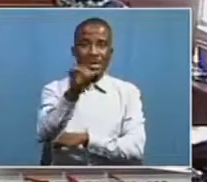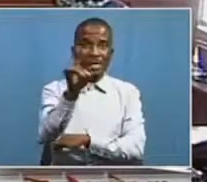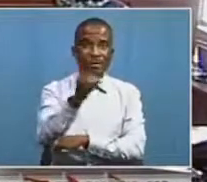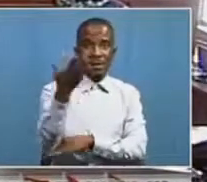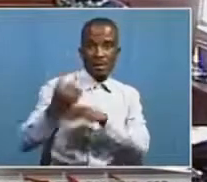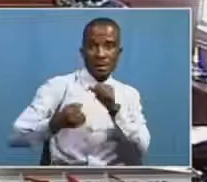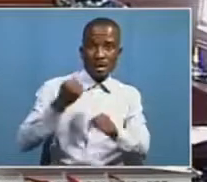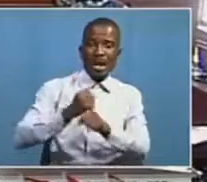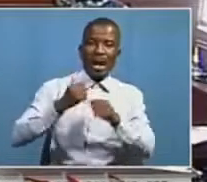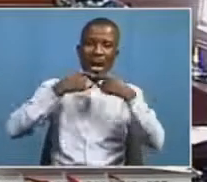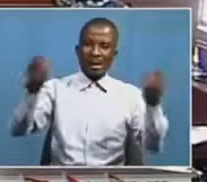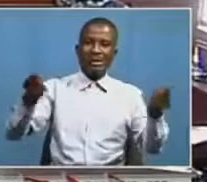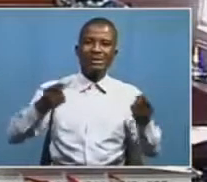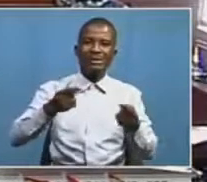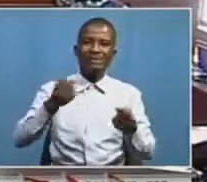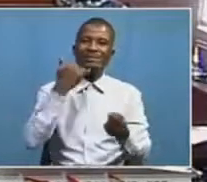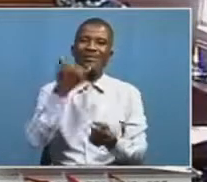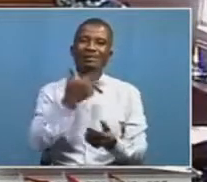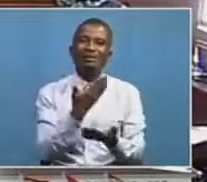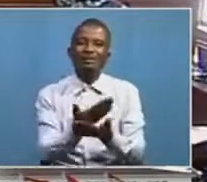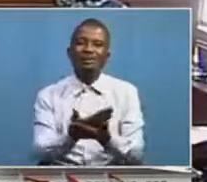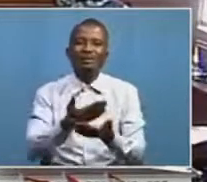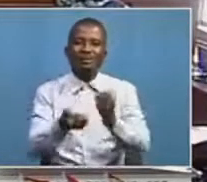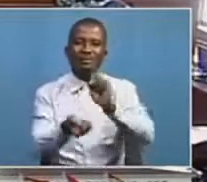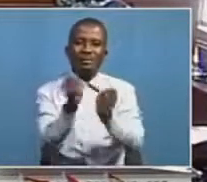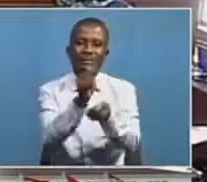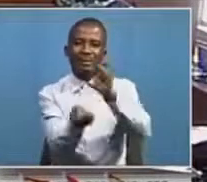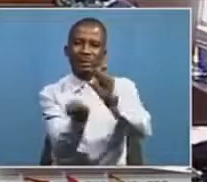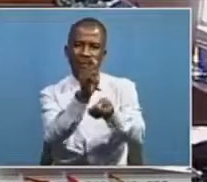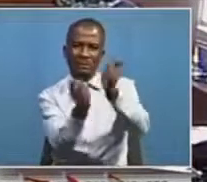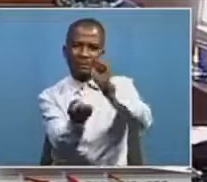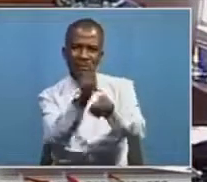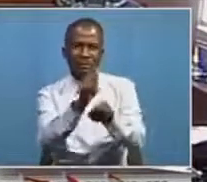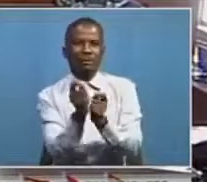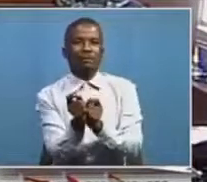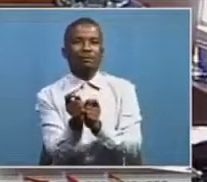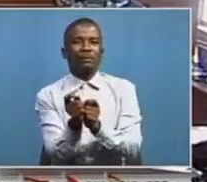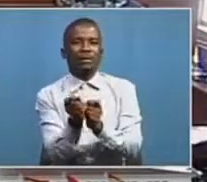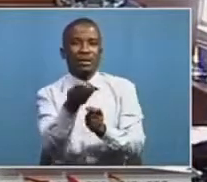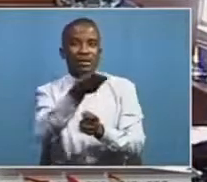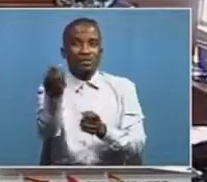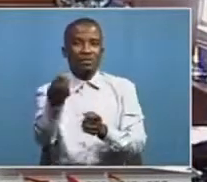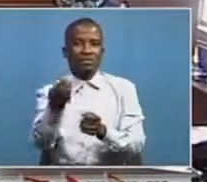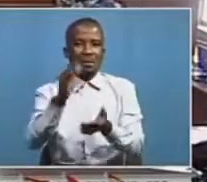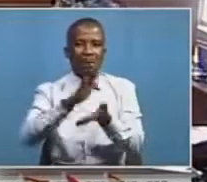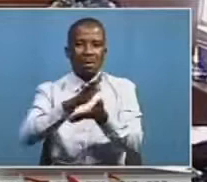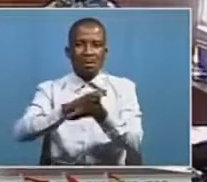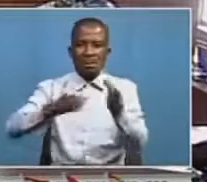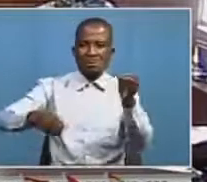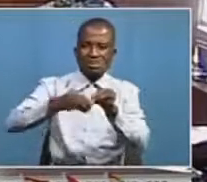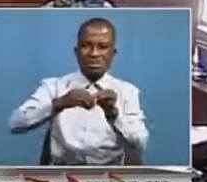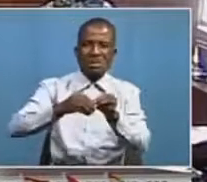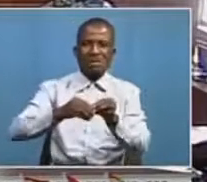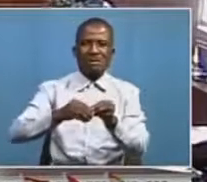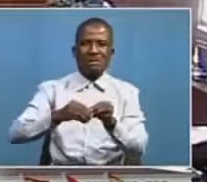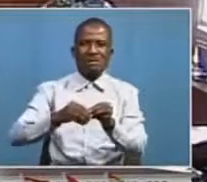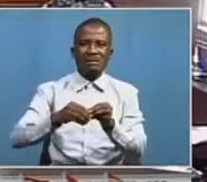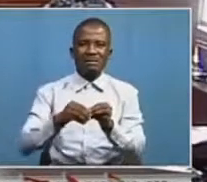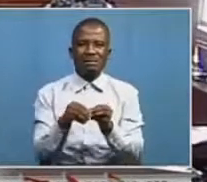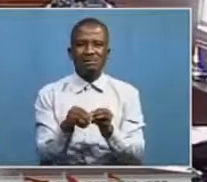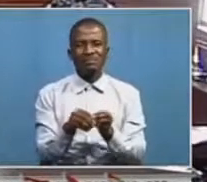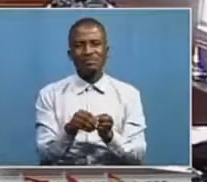the errors in the declaration and the corrections made, and a few other documents like summary and